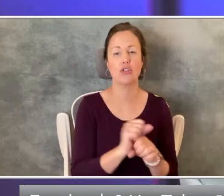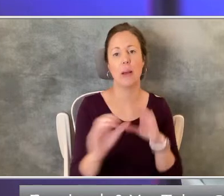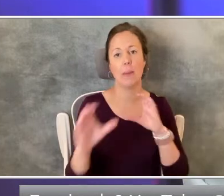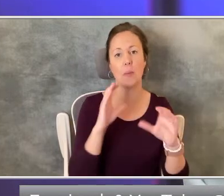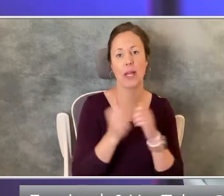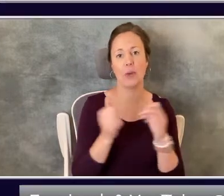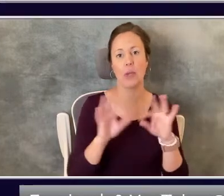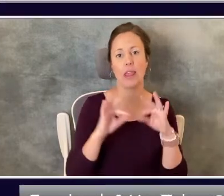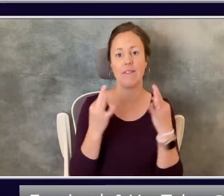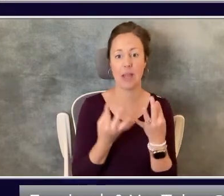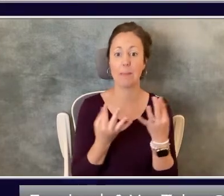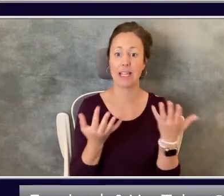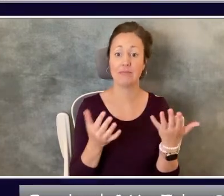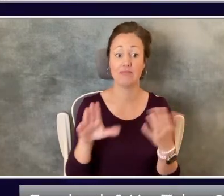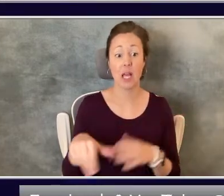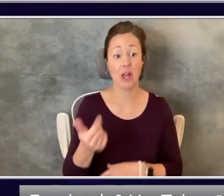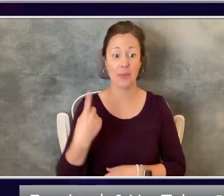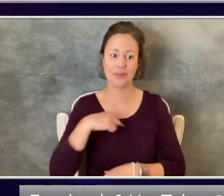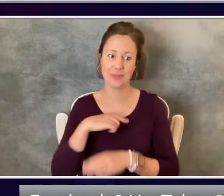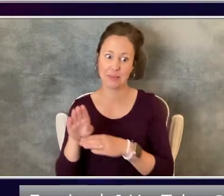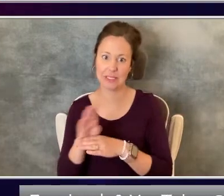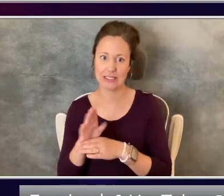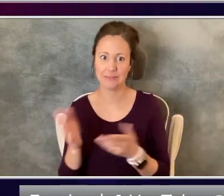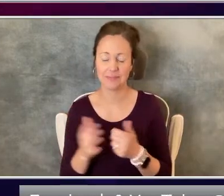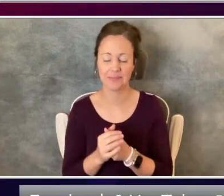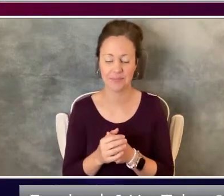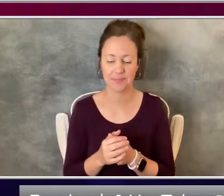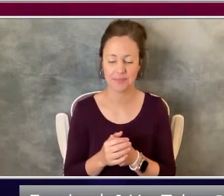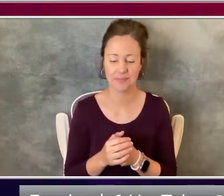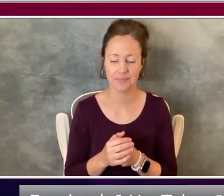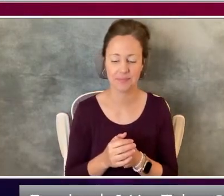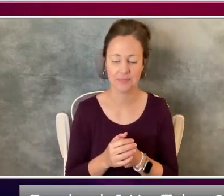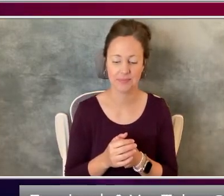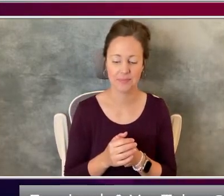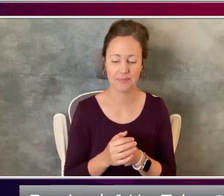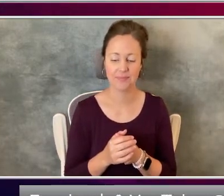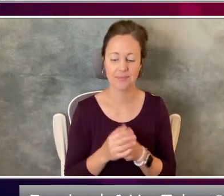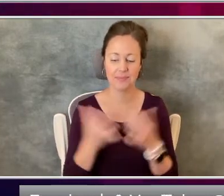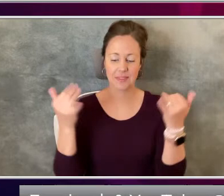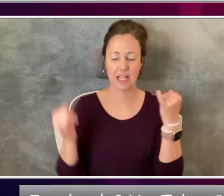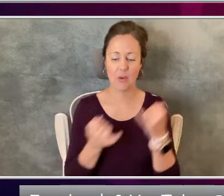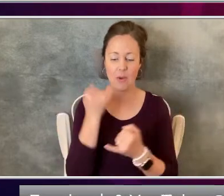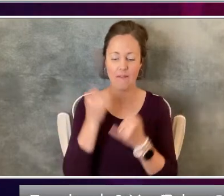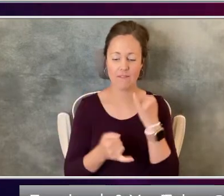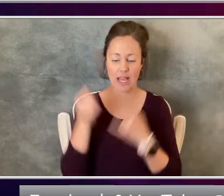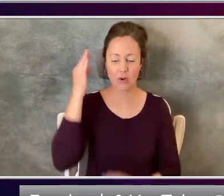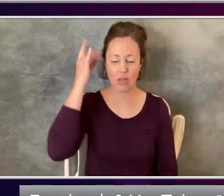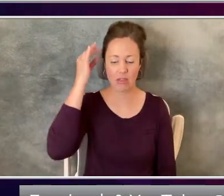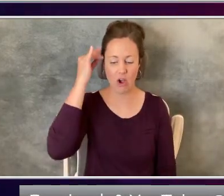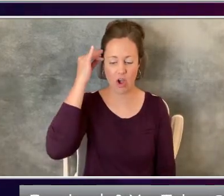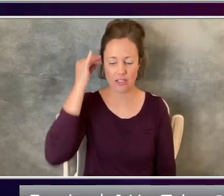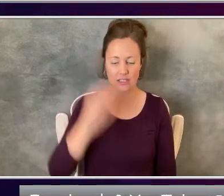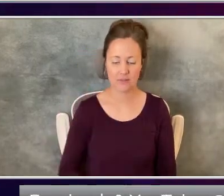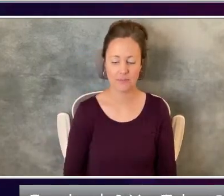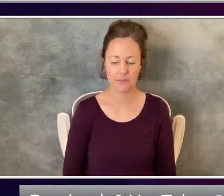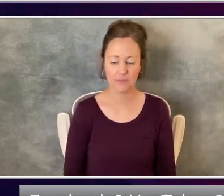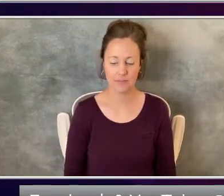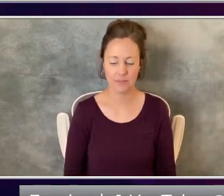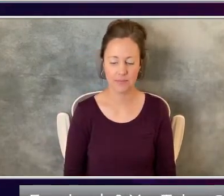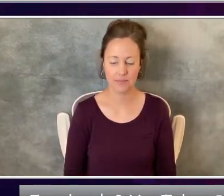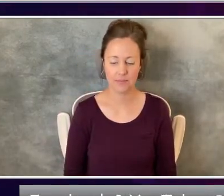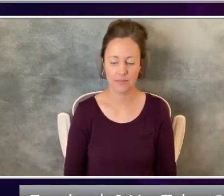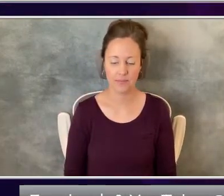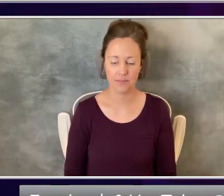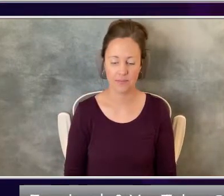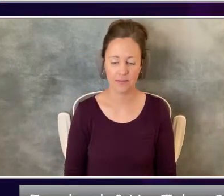otherwise occupied. Right. I want to bring everybody back in for some final thoughts from our guests. Gene and Debbie, I want to start with you as we talk